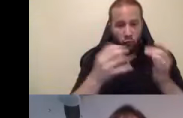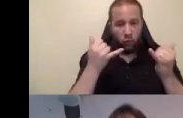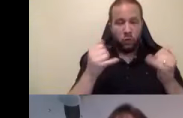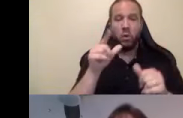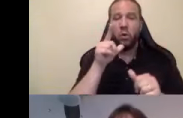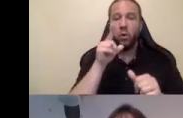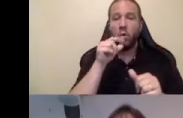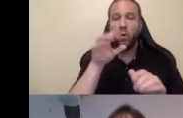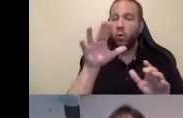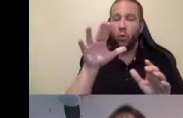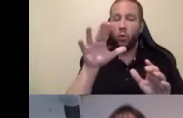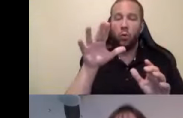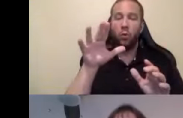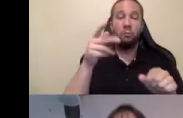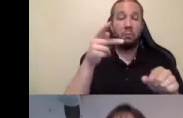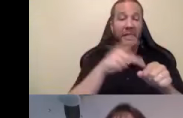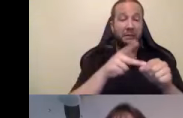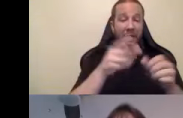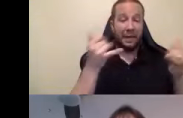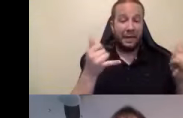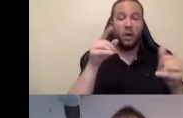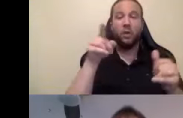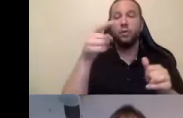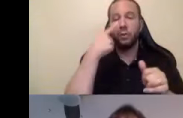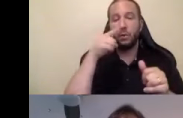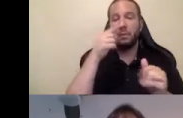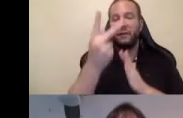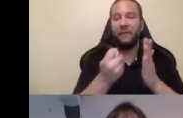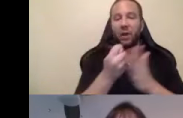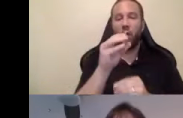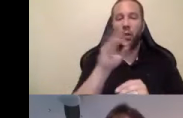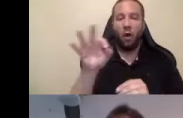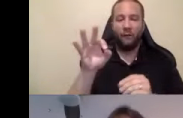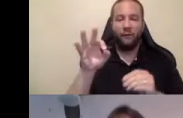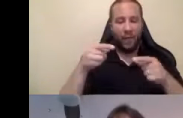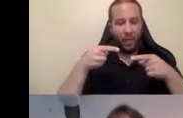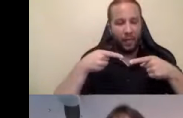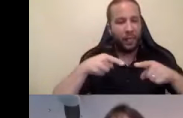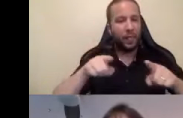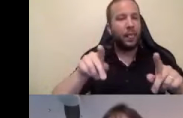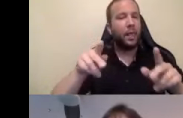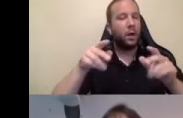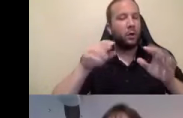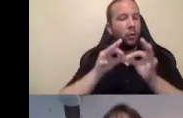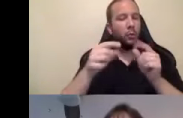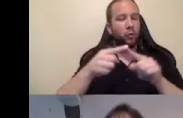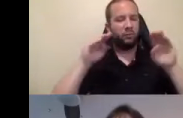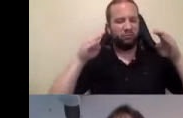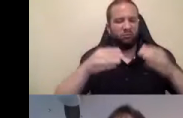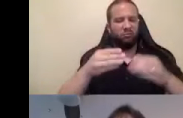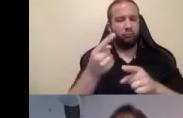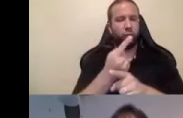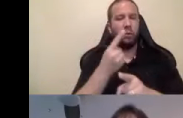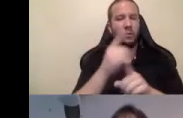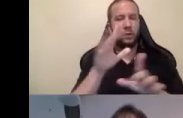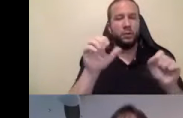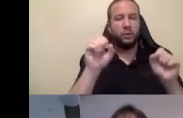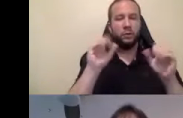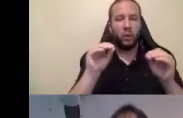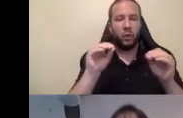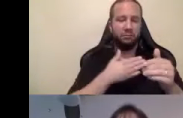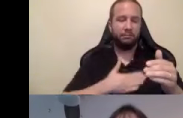not speaking, to keep your video off to allow the interpreter to focus. Boone is also going to